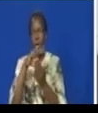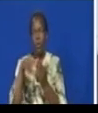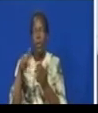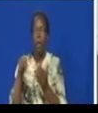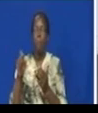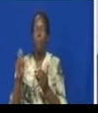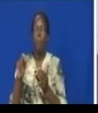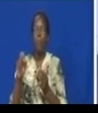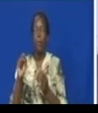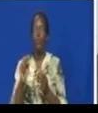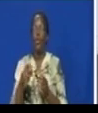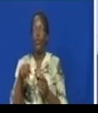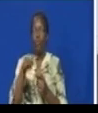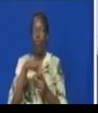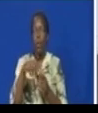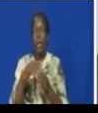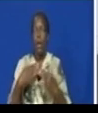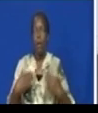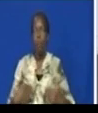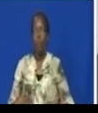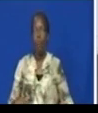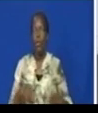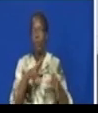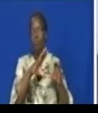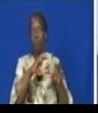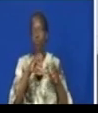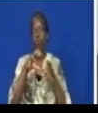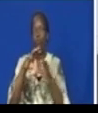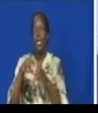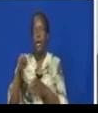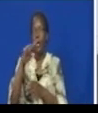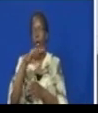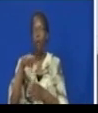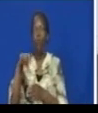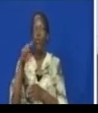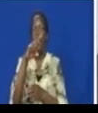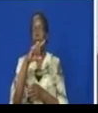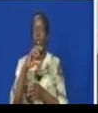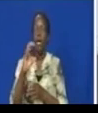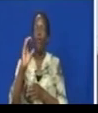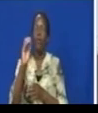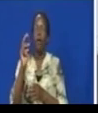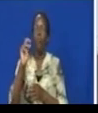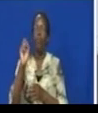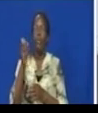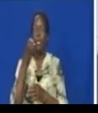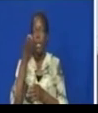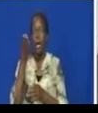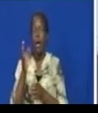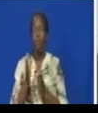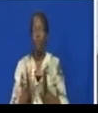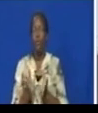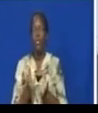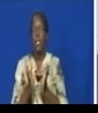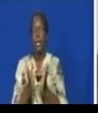a body moves around a circular path, there are forces that are experienced by this